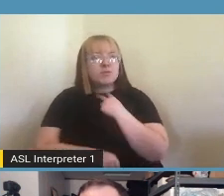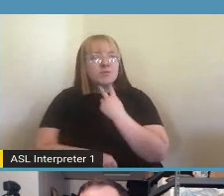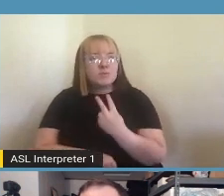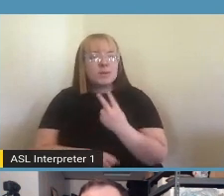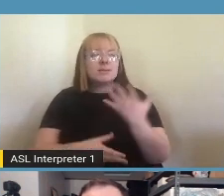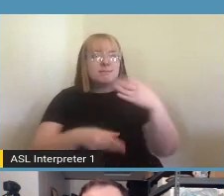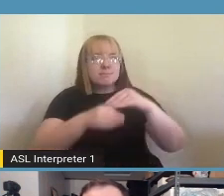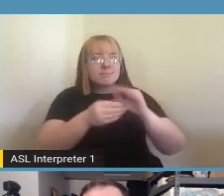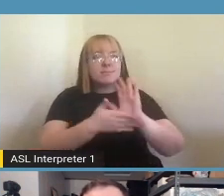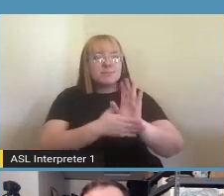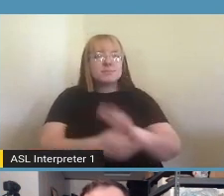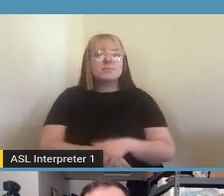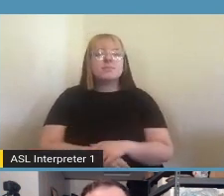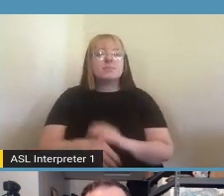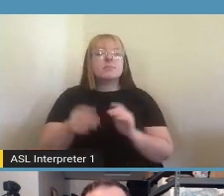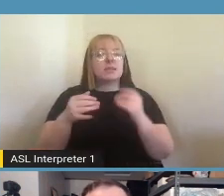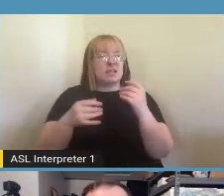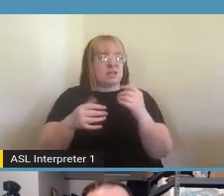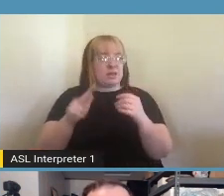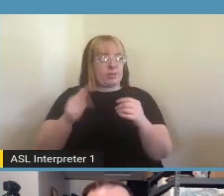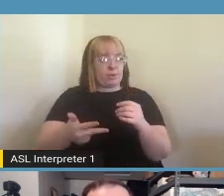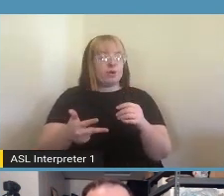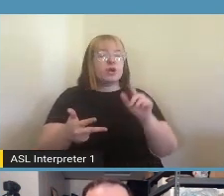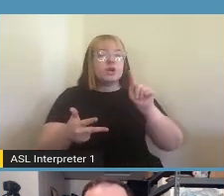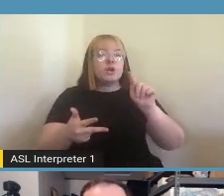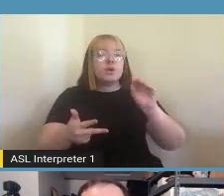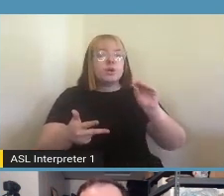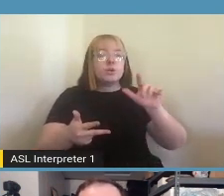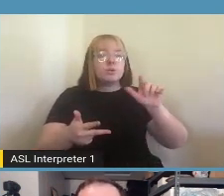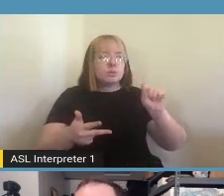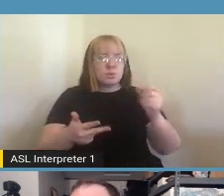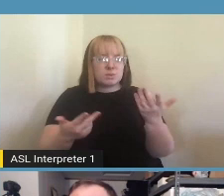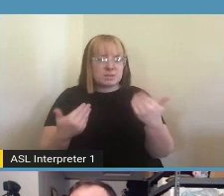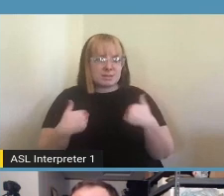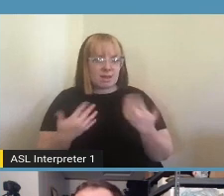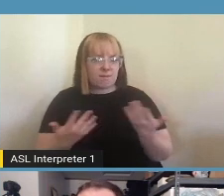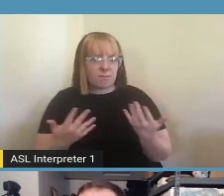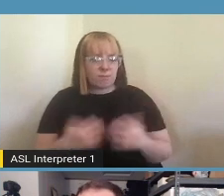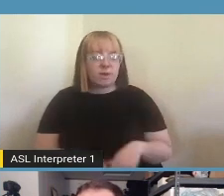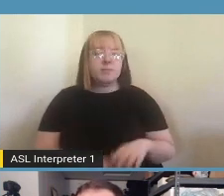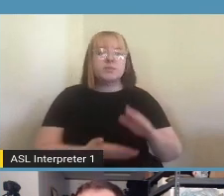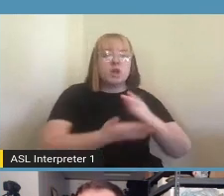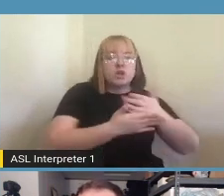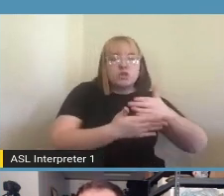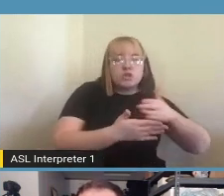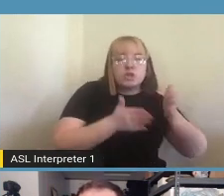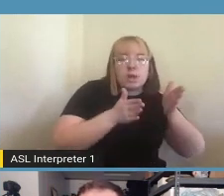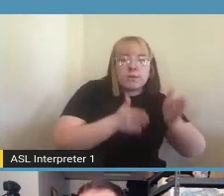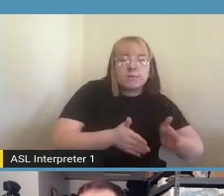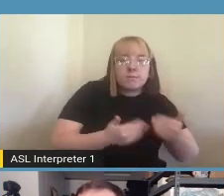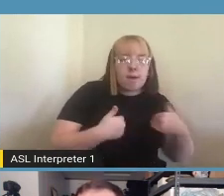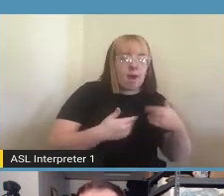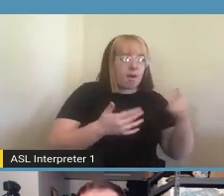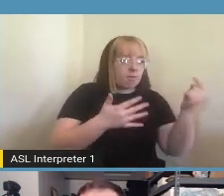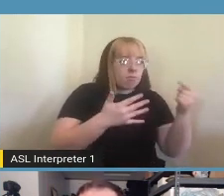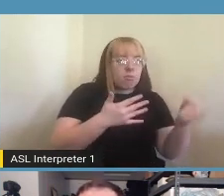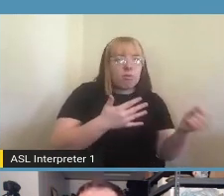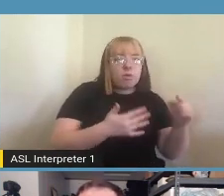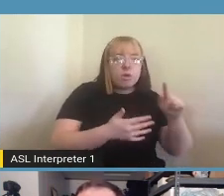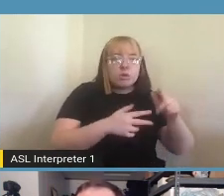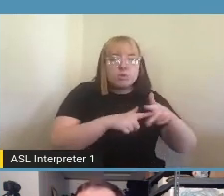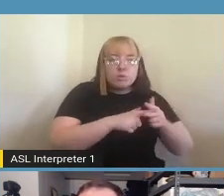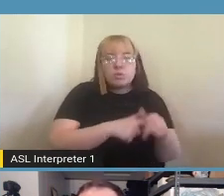thing is, what tools do you have? Just like a chef has a kitchen full of tools, a mechanic has a garage full of